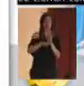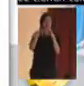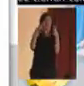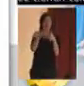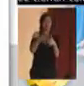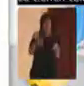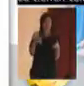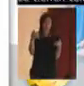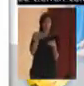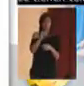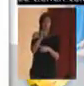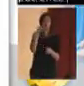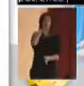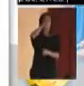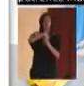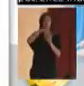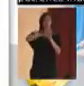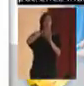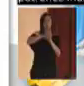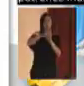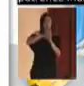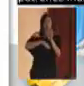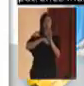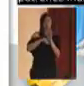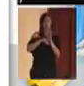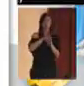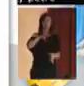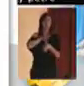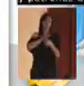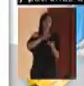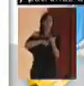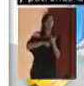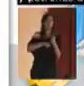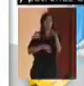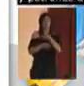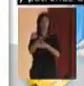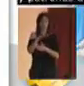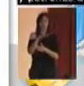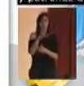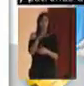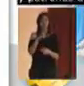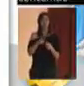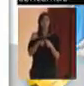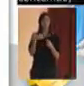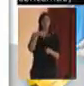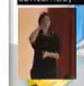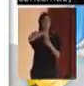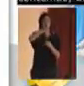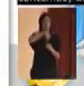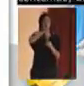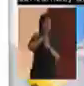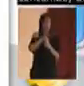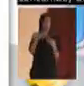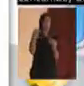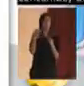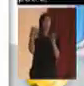we see if there's text. If there's text, they have to go to a specific area, etc. Regarding the content, they